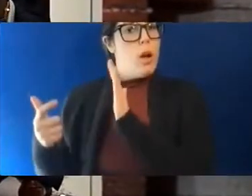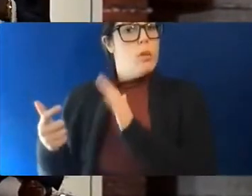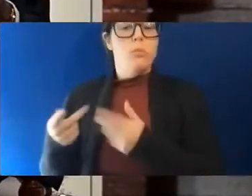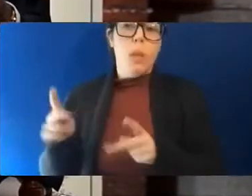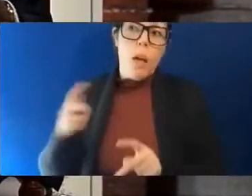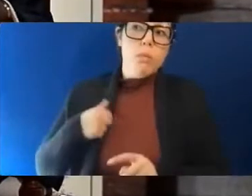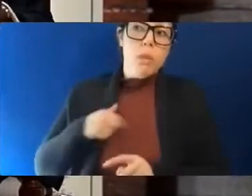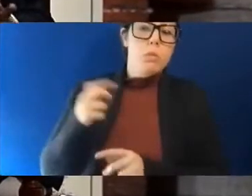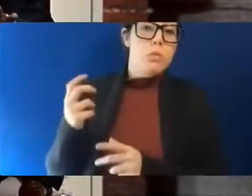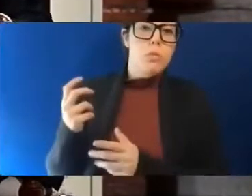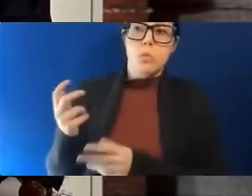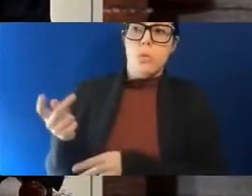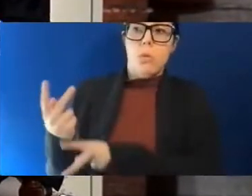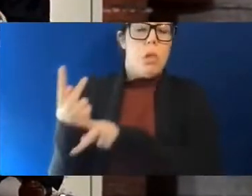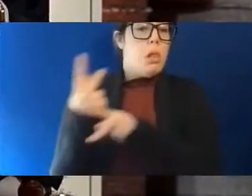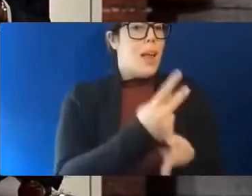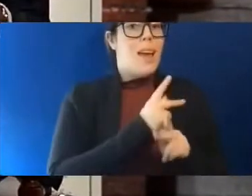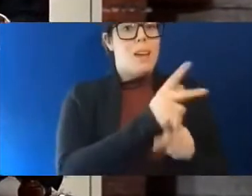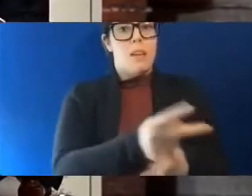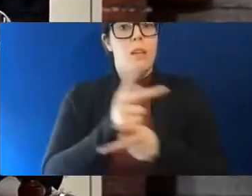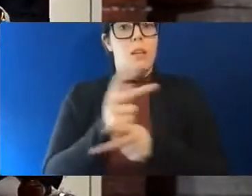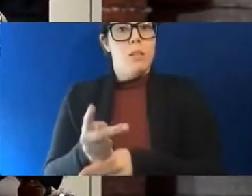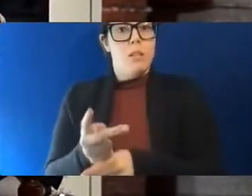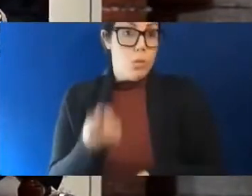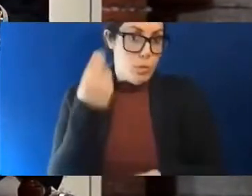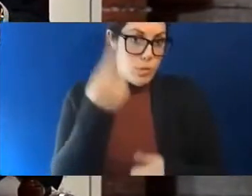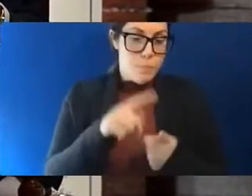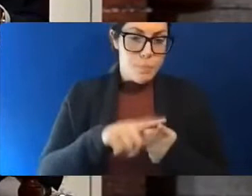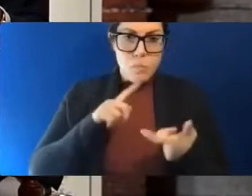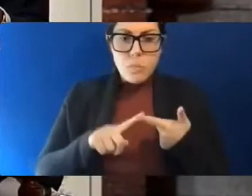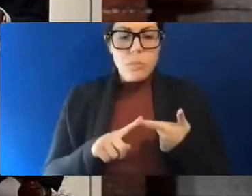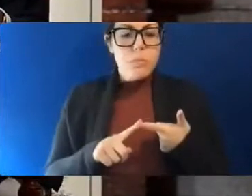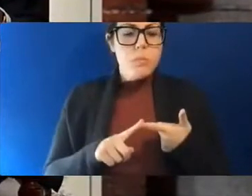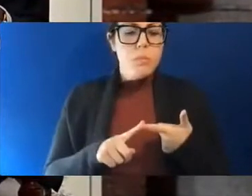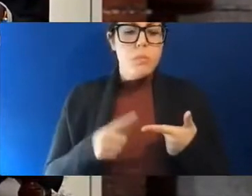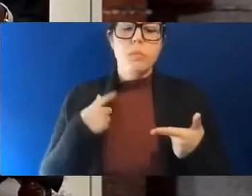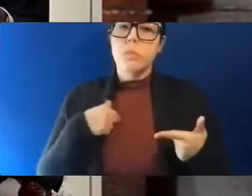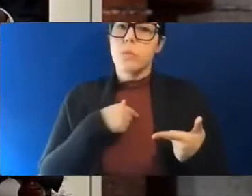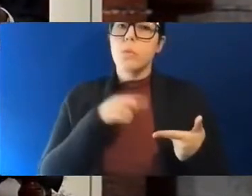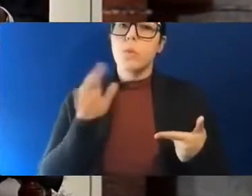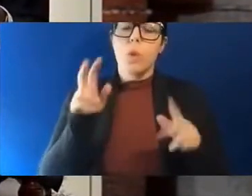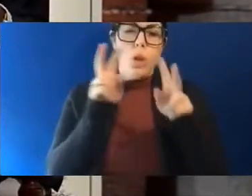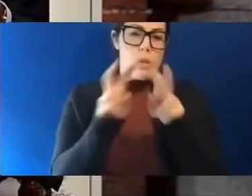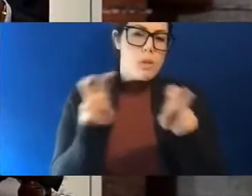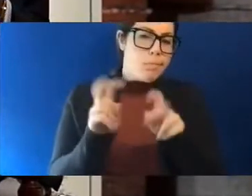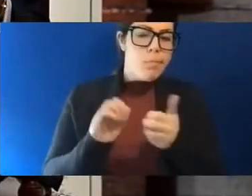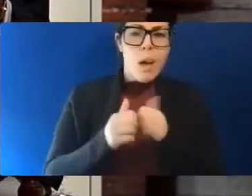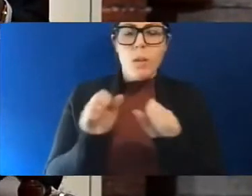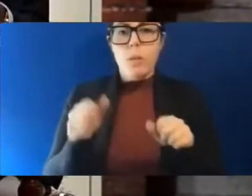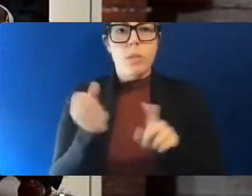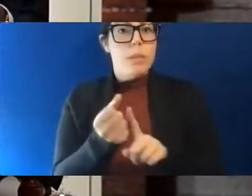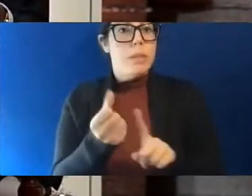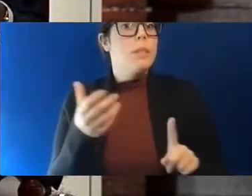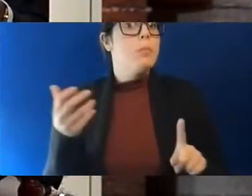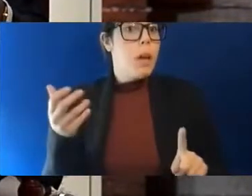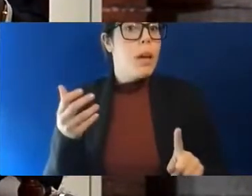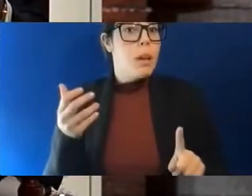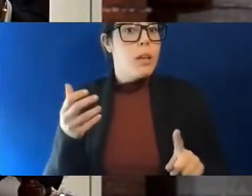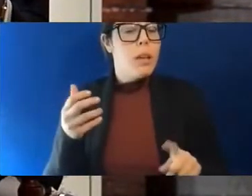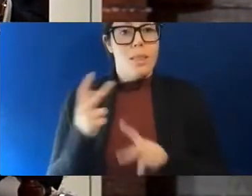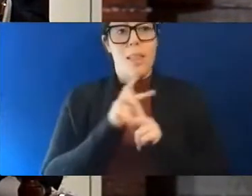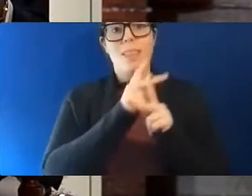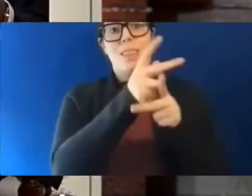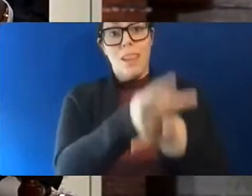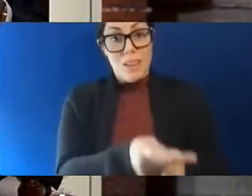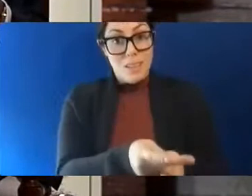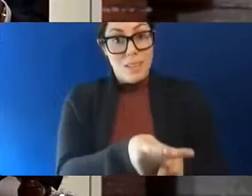to lend more. That's 1. 2, we will look at expanding our lending